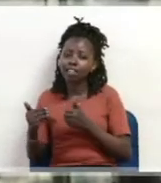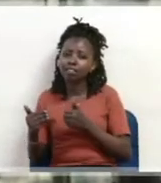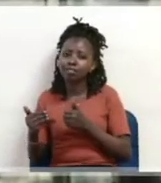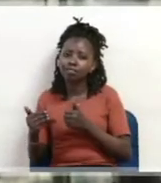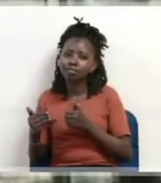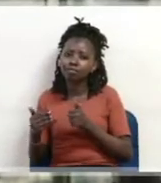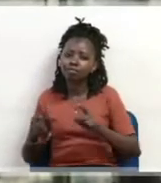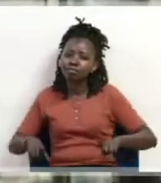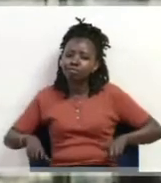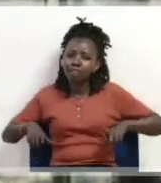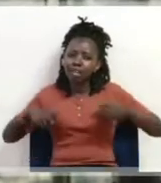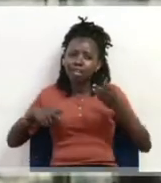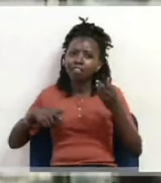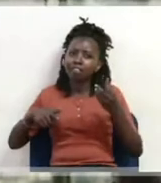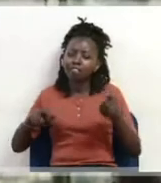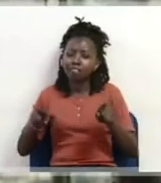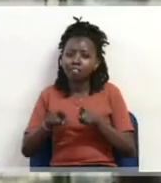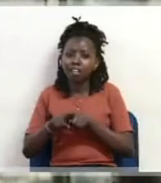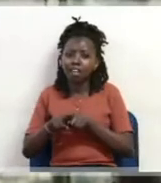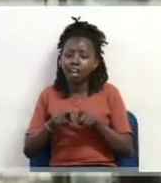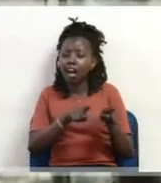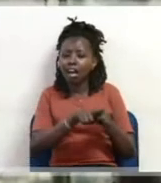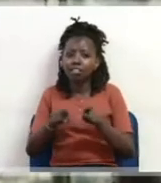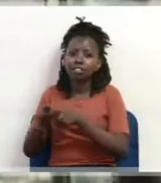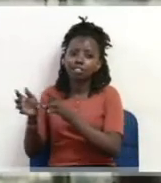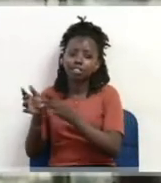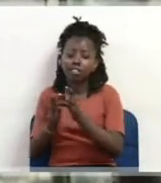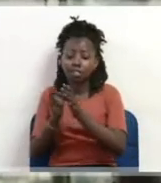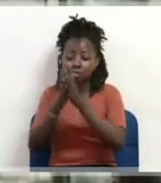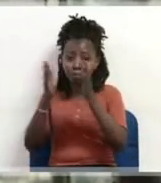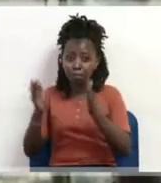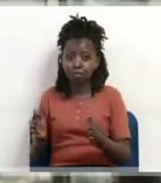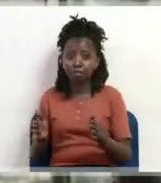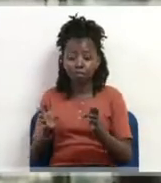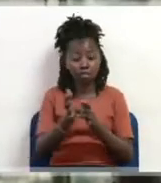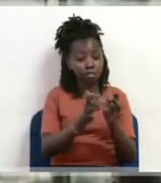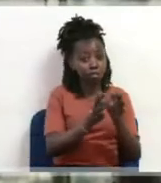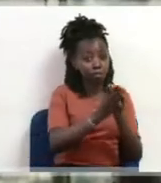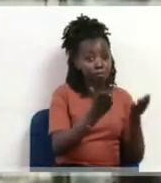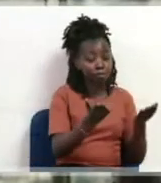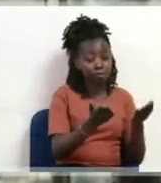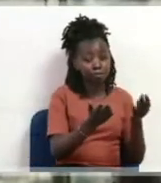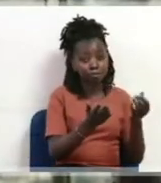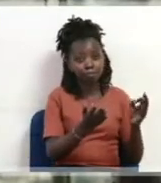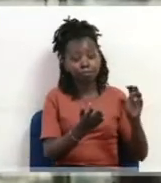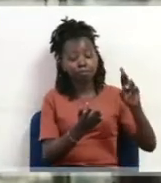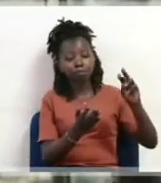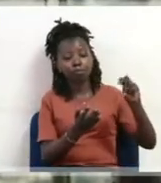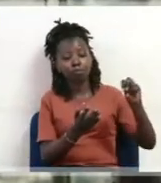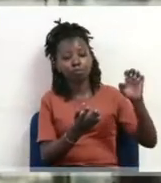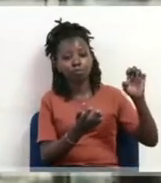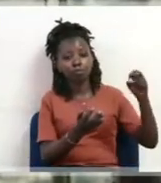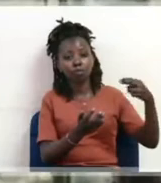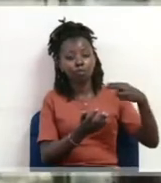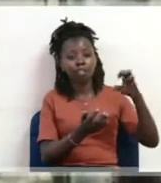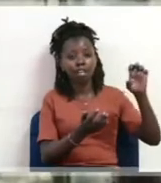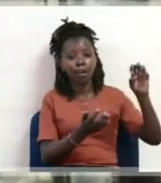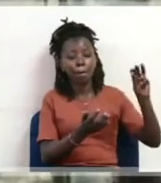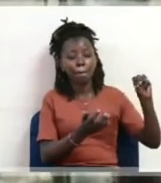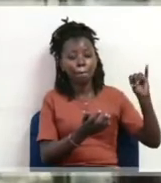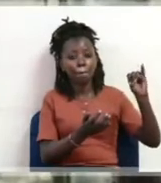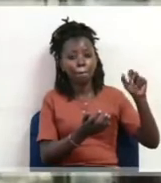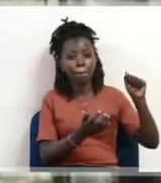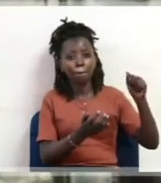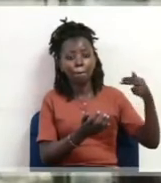life with you. The book of Nehemiah, if you can read it, which follows Ezra in the timeline of the Jews'